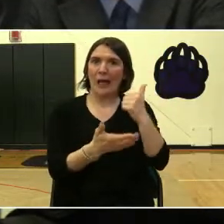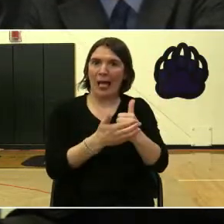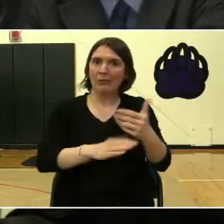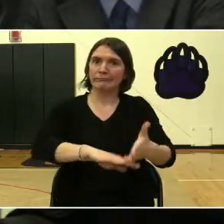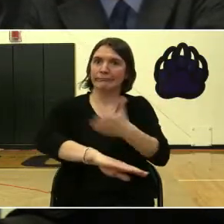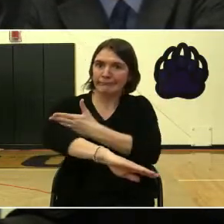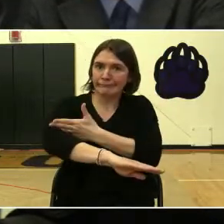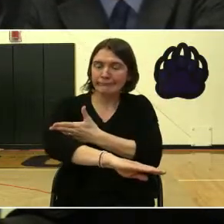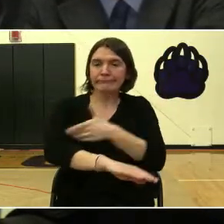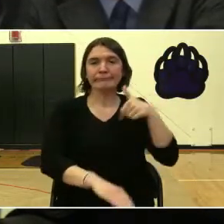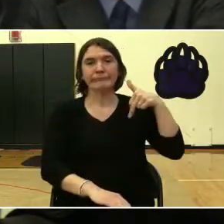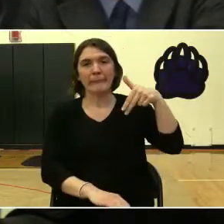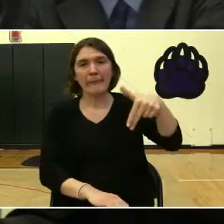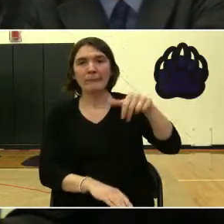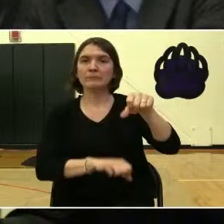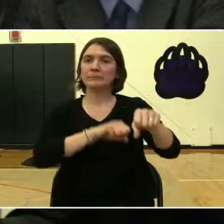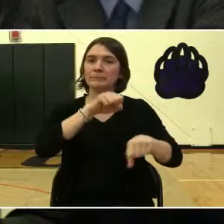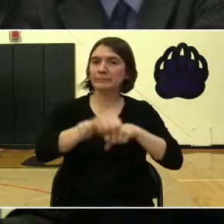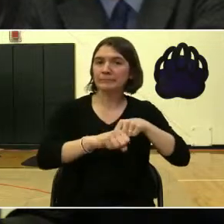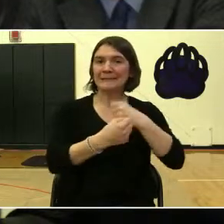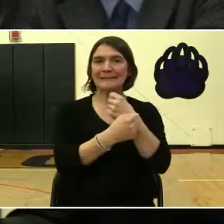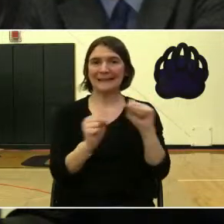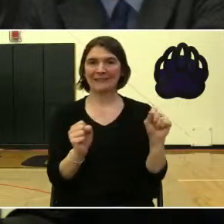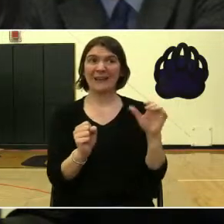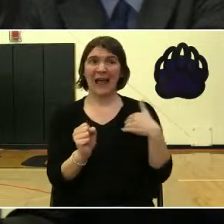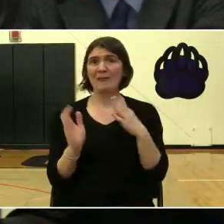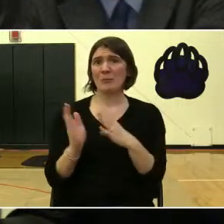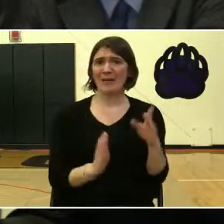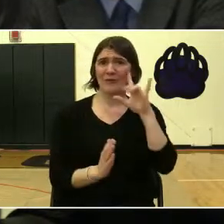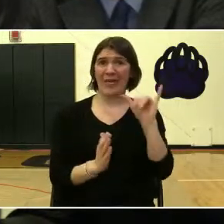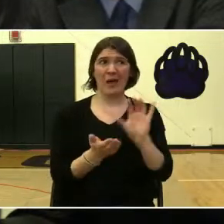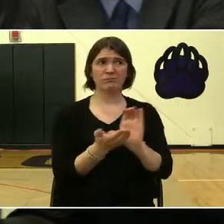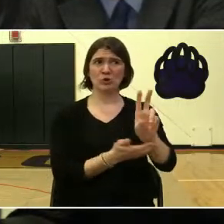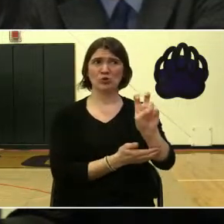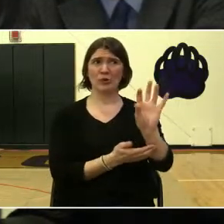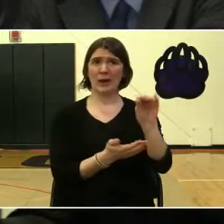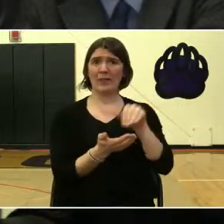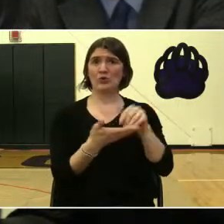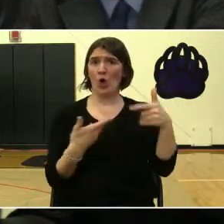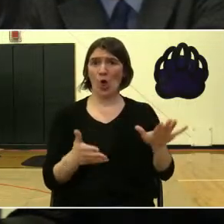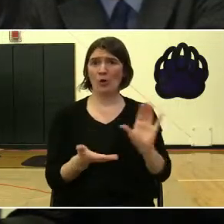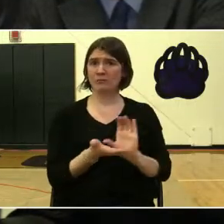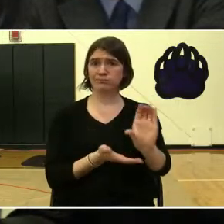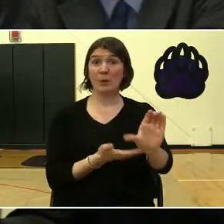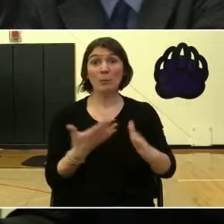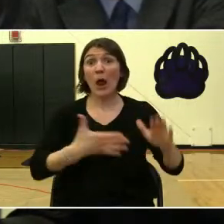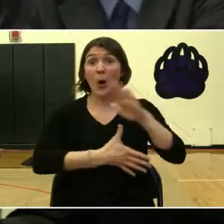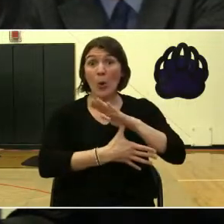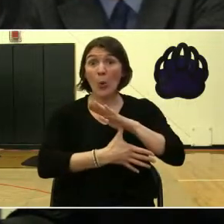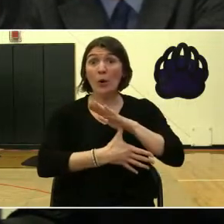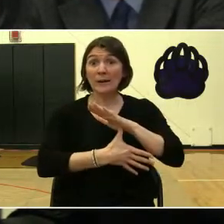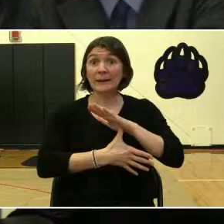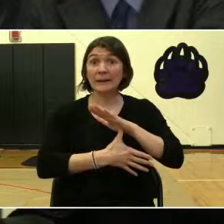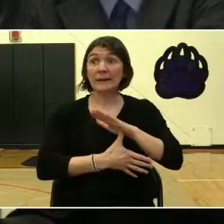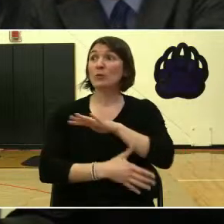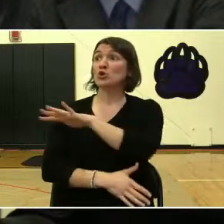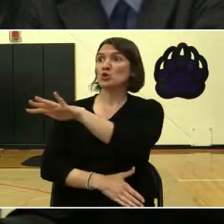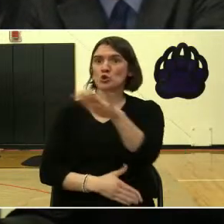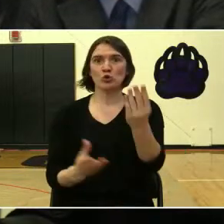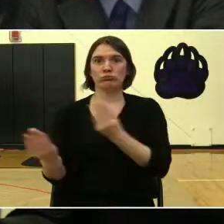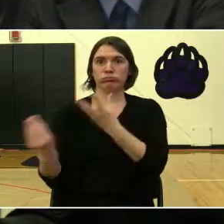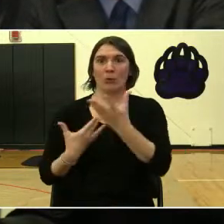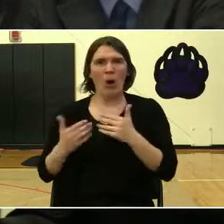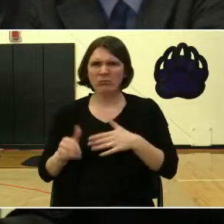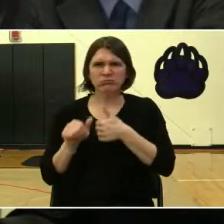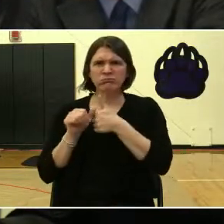bike ped uh master plan um that was a real priority that we got from the community